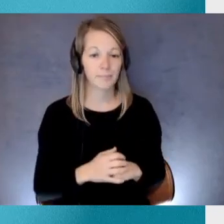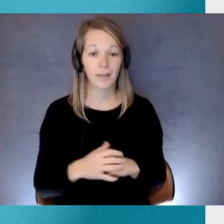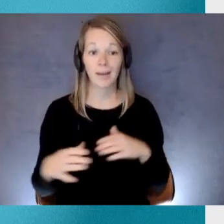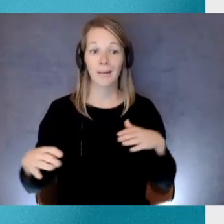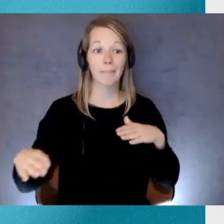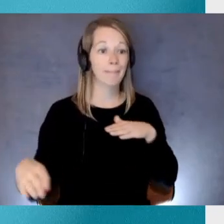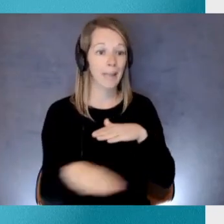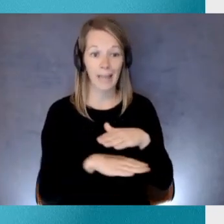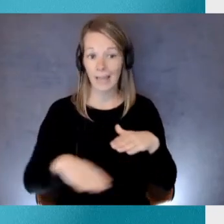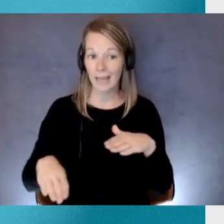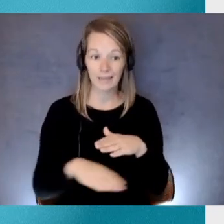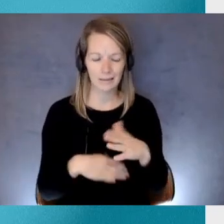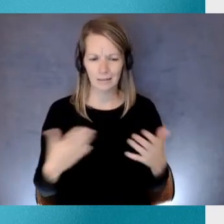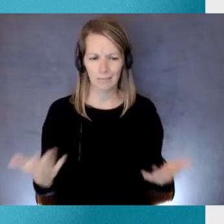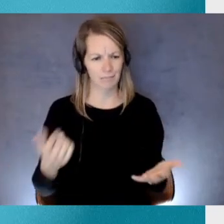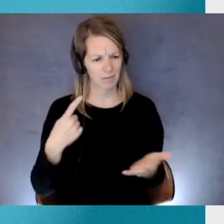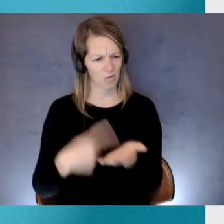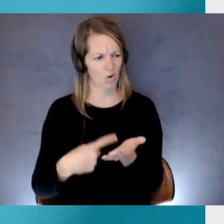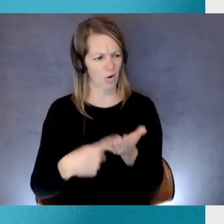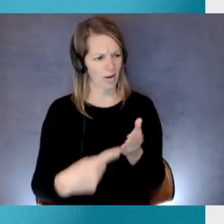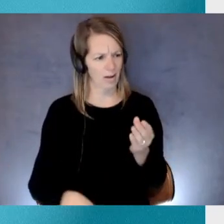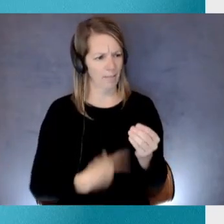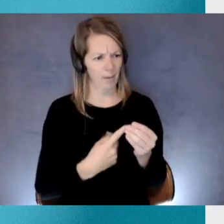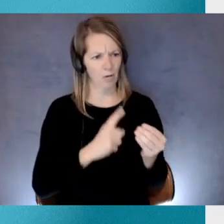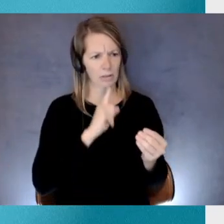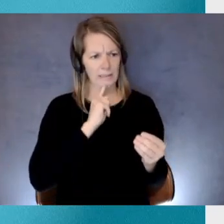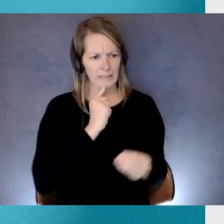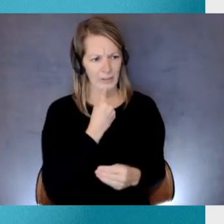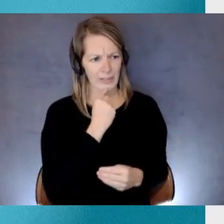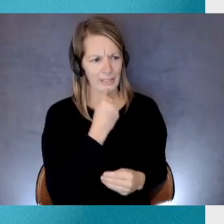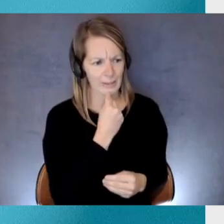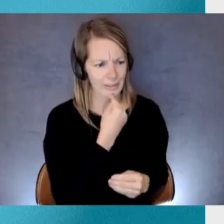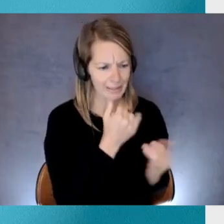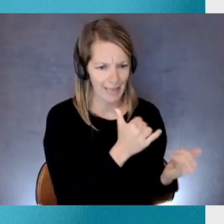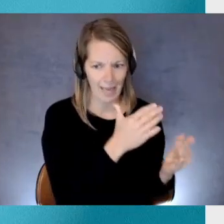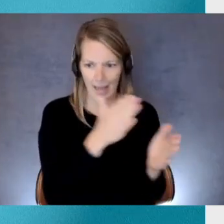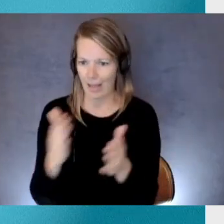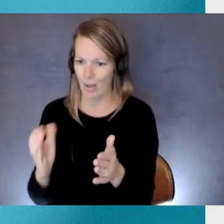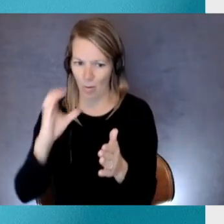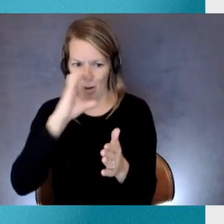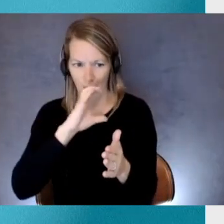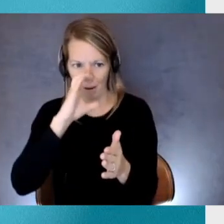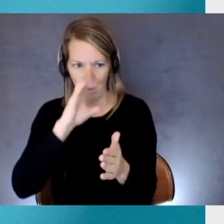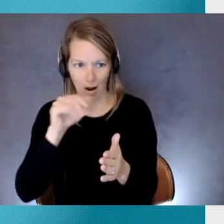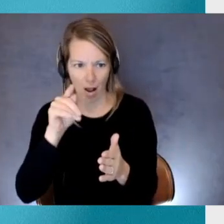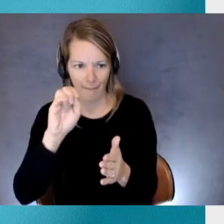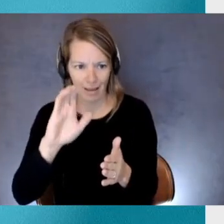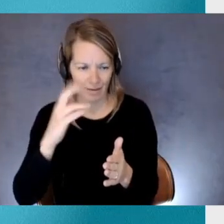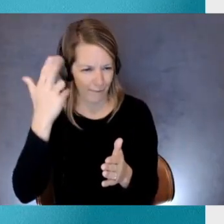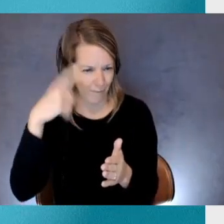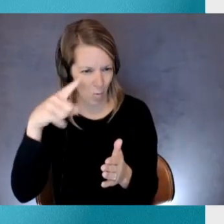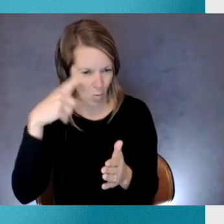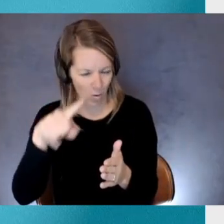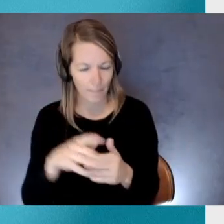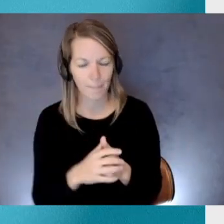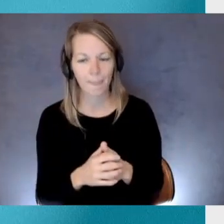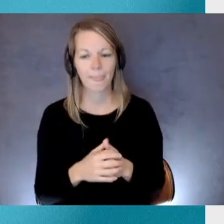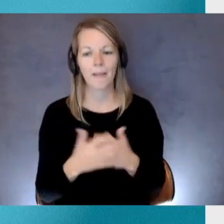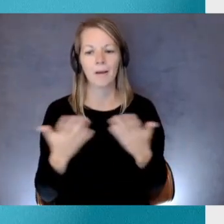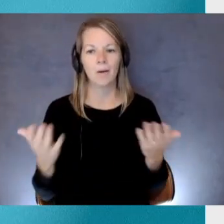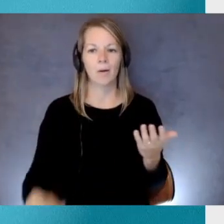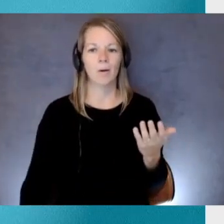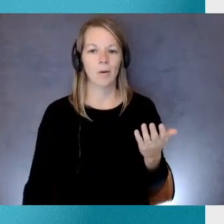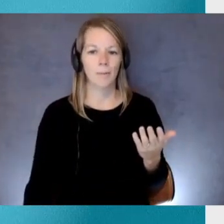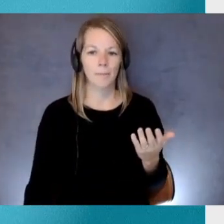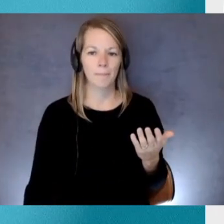you're thinking like, wait a minute, we've been talking about really serious things. Why are we using comics? I want to really kind of dispel preconceived